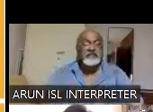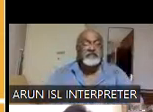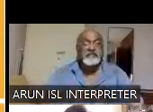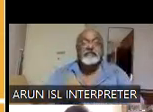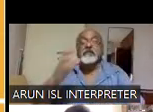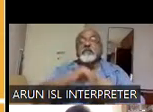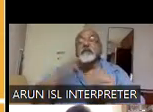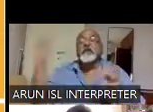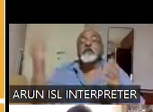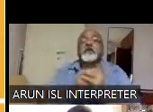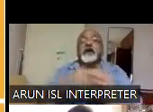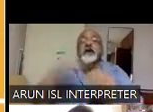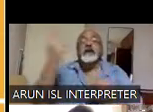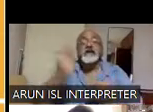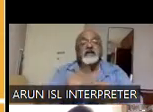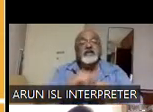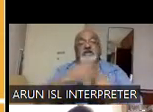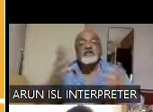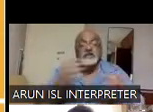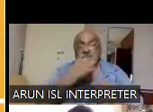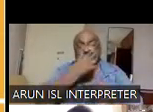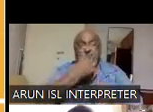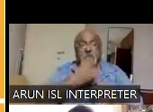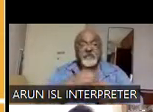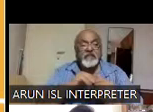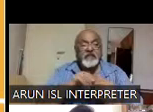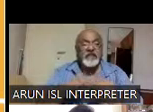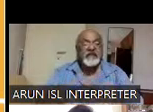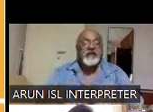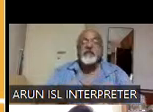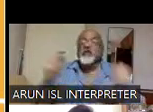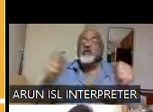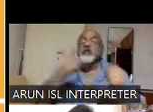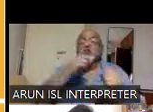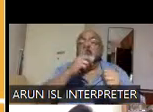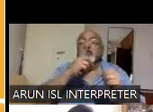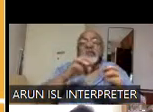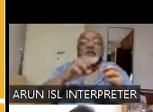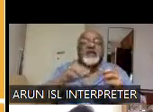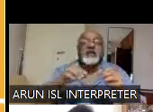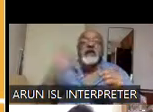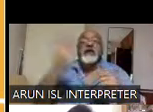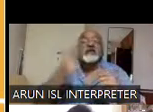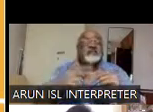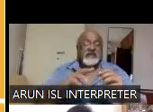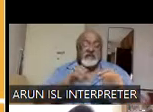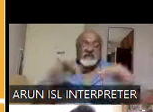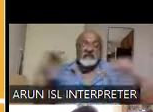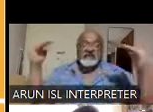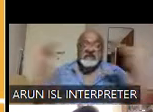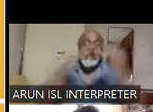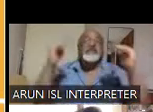together and broke the norm that artists with disability are no less than other